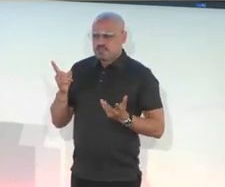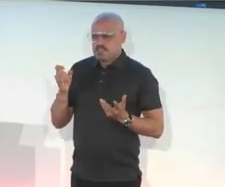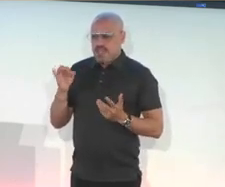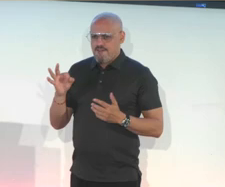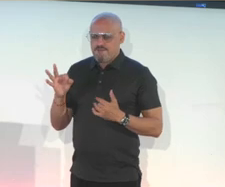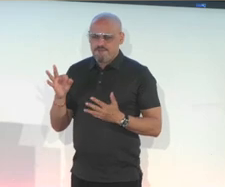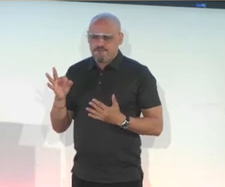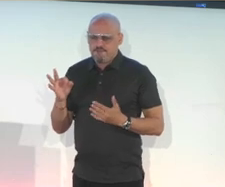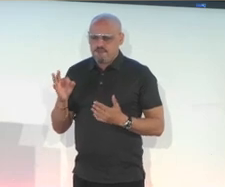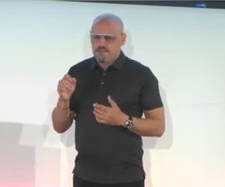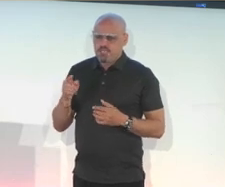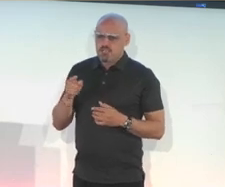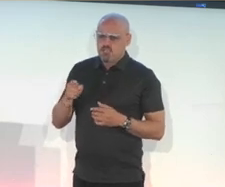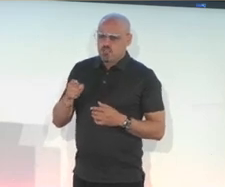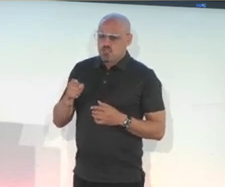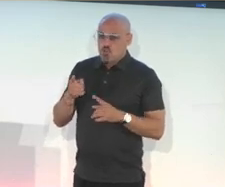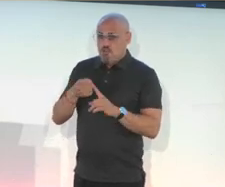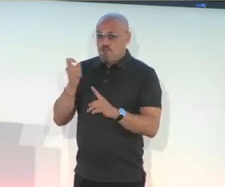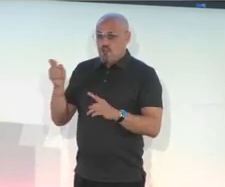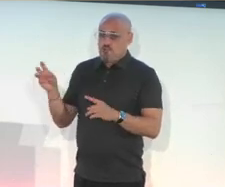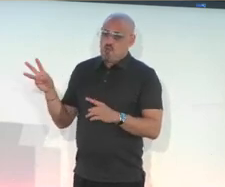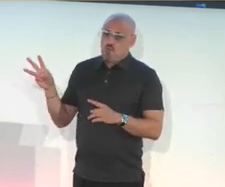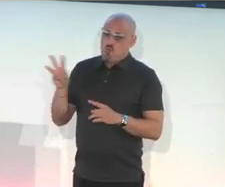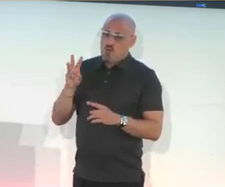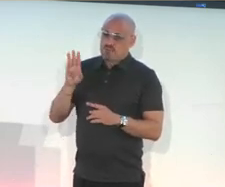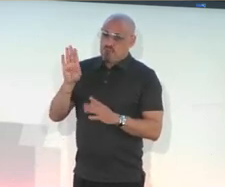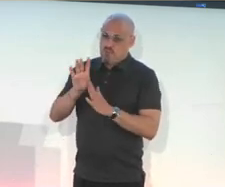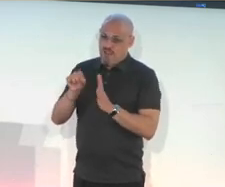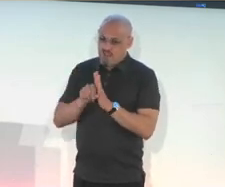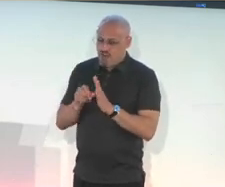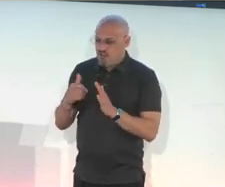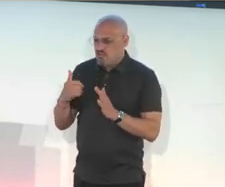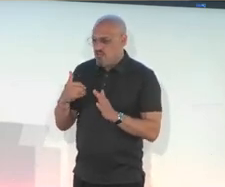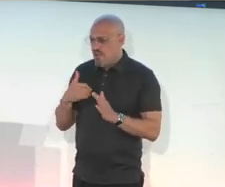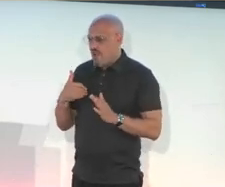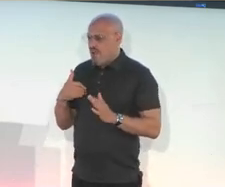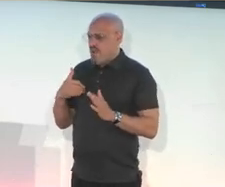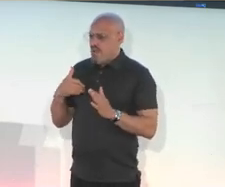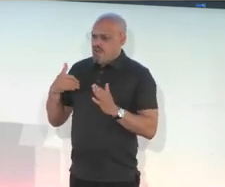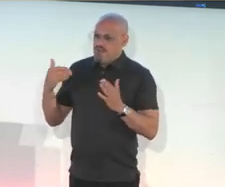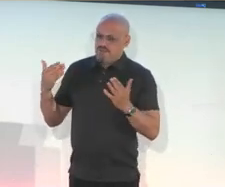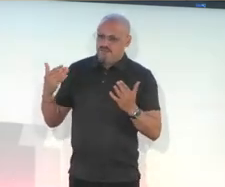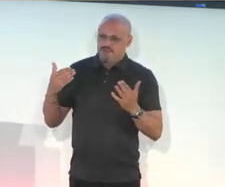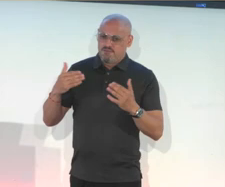if you come from a Western background where you have an American accent,